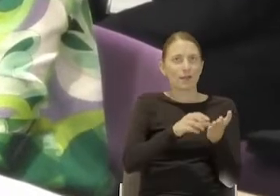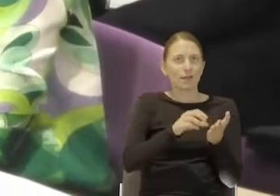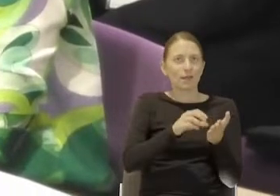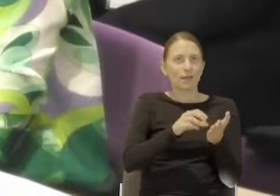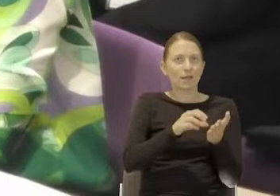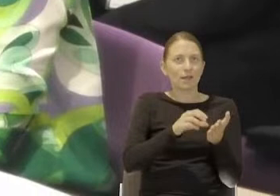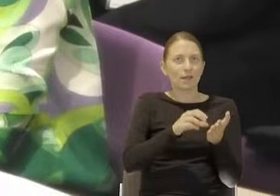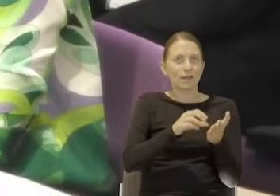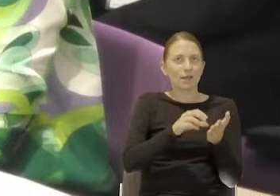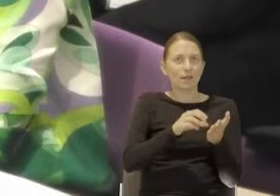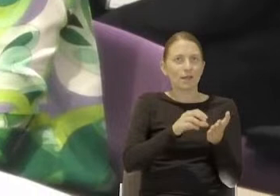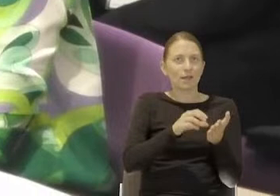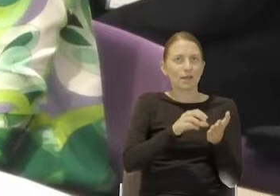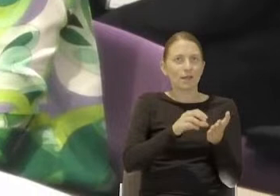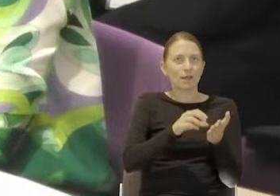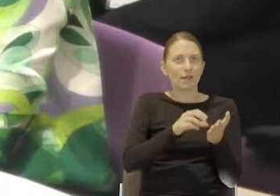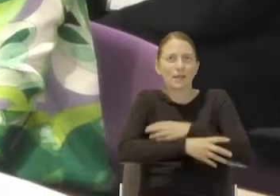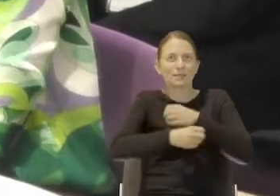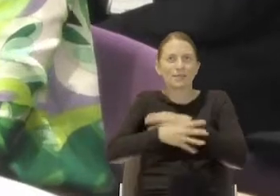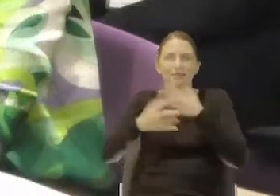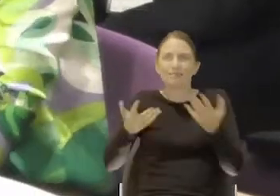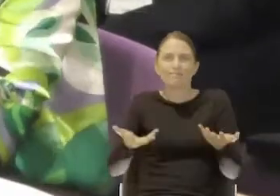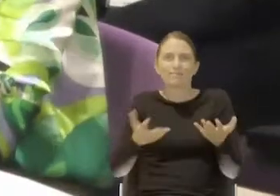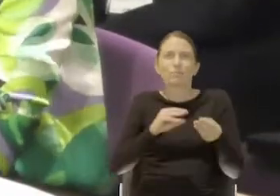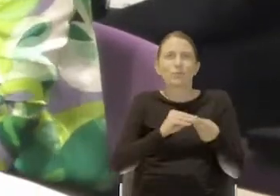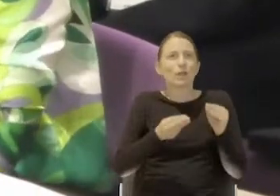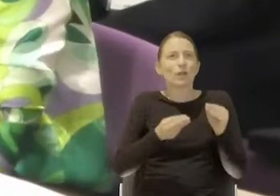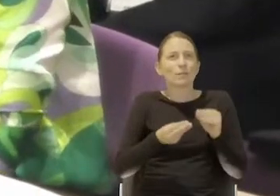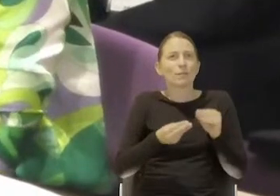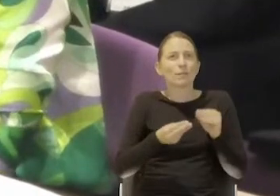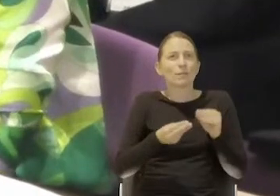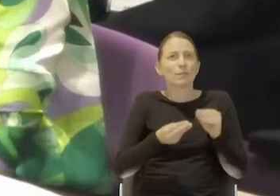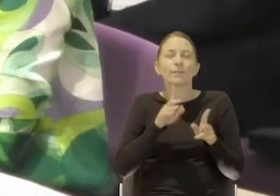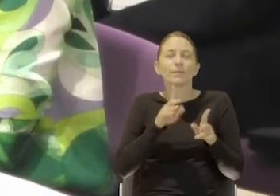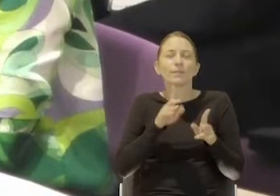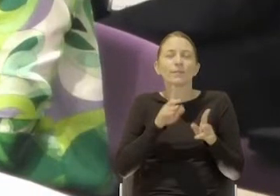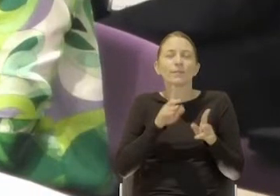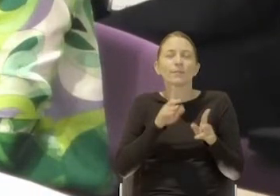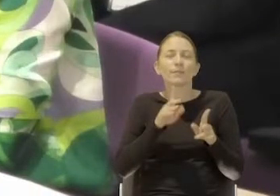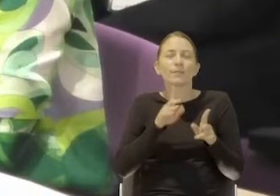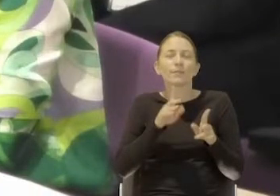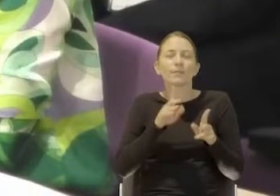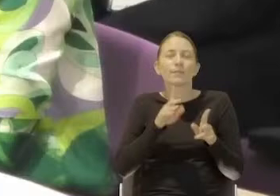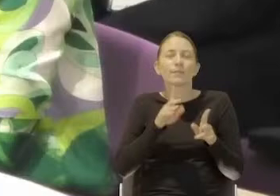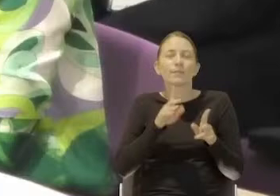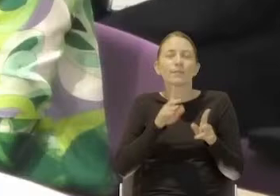occupancy. They told us about how they've developed an urban policy framework,